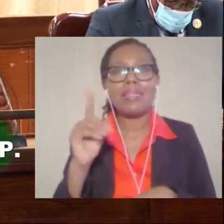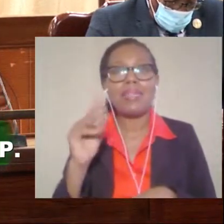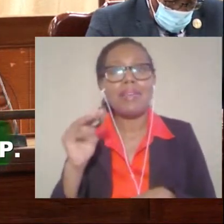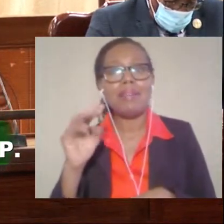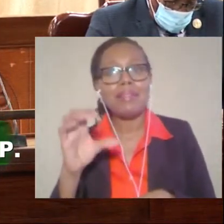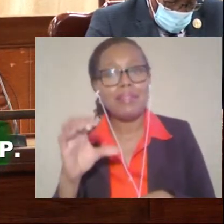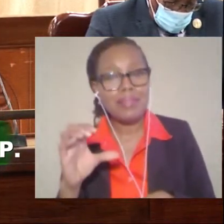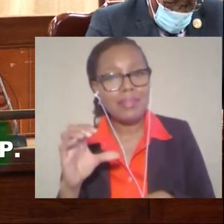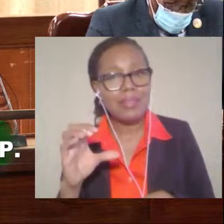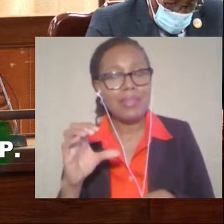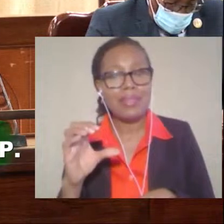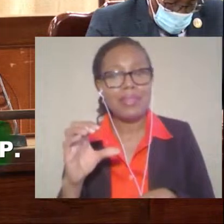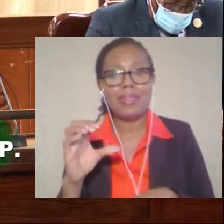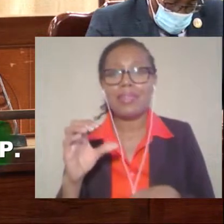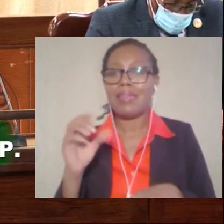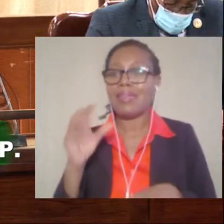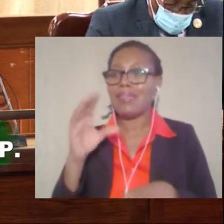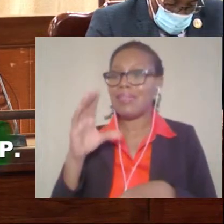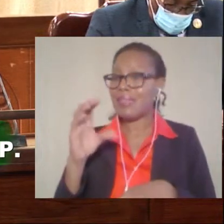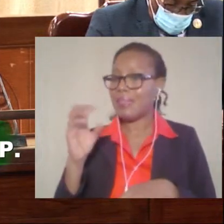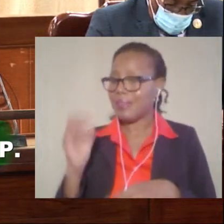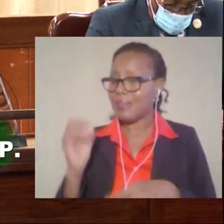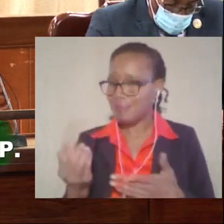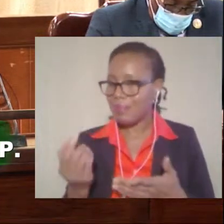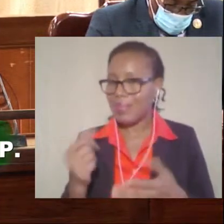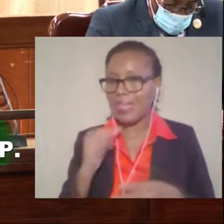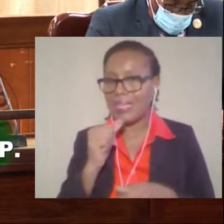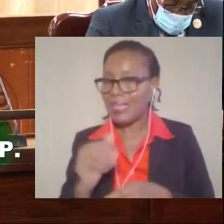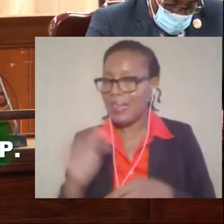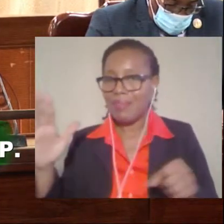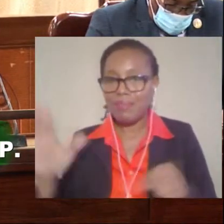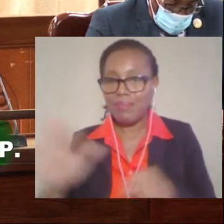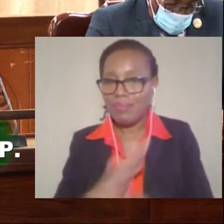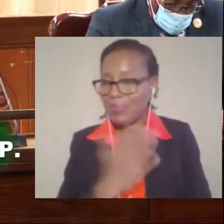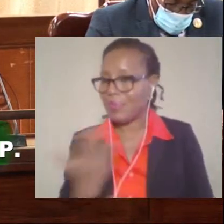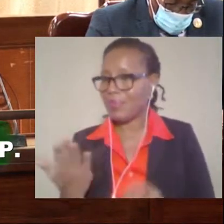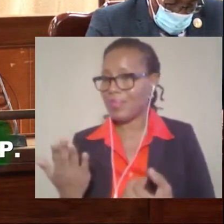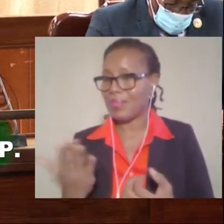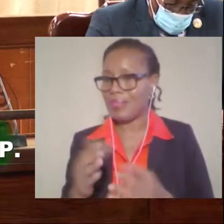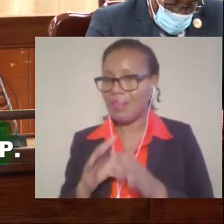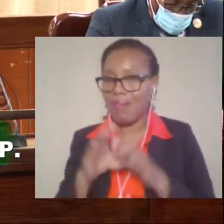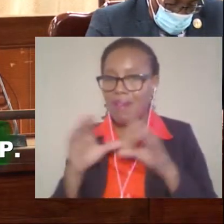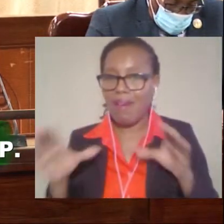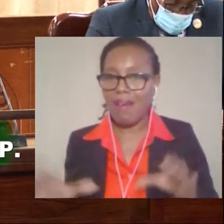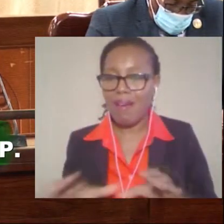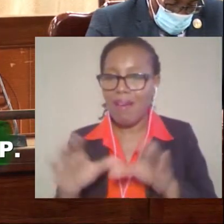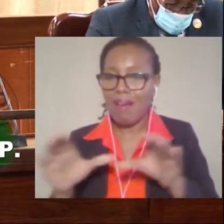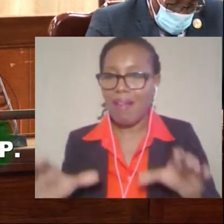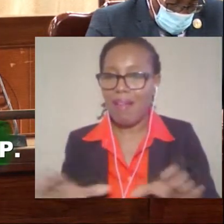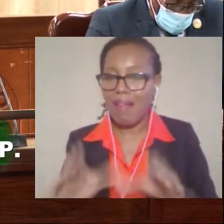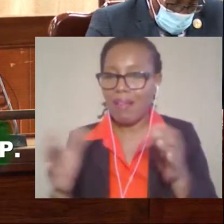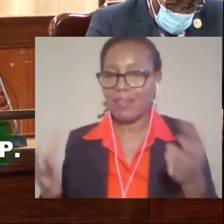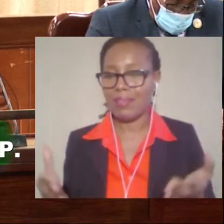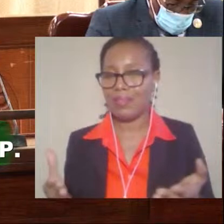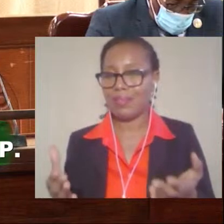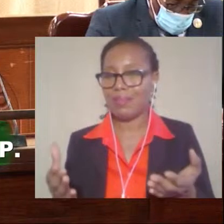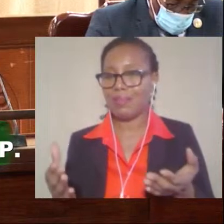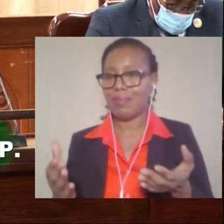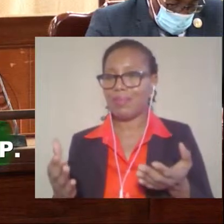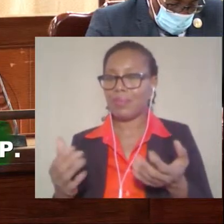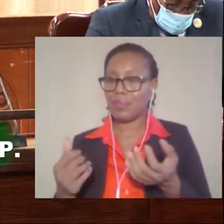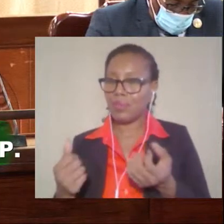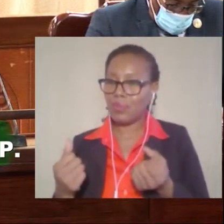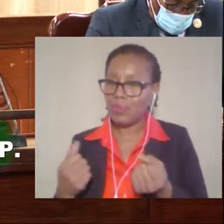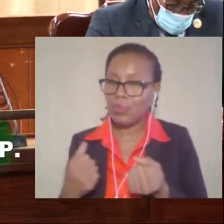that the entity is not sufficiently responsive, Mr. Speaker, to the needs of